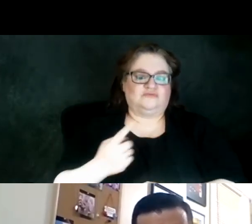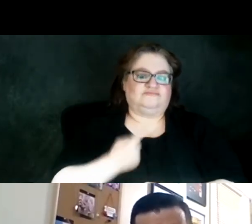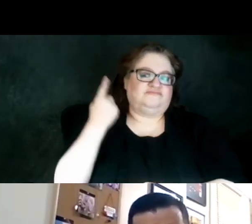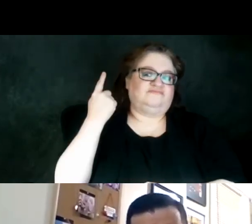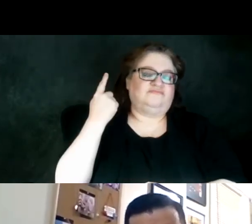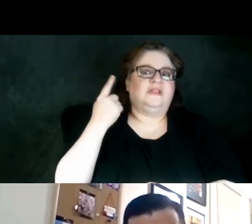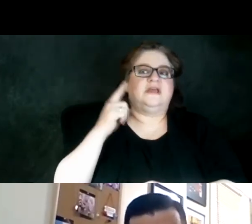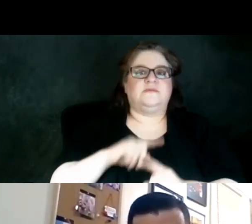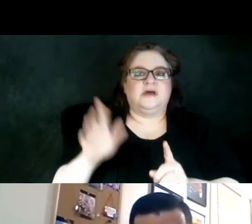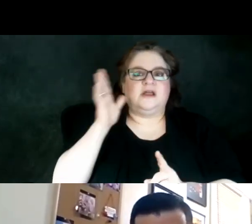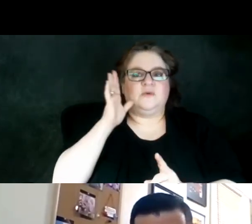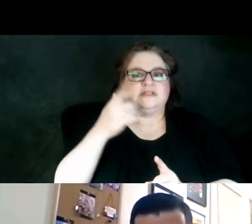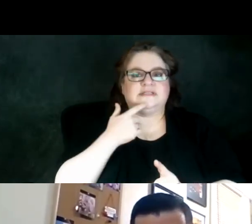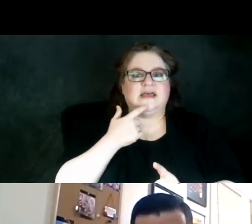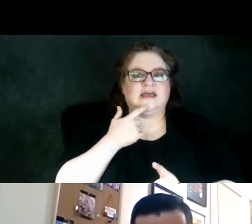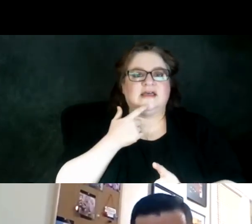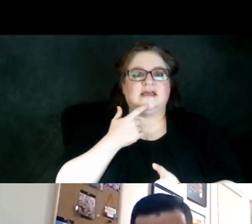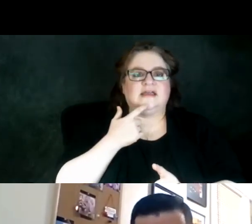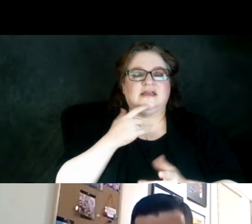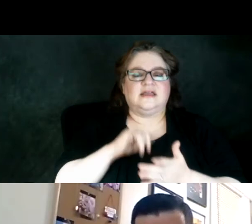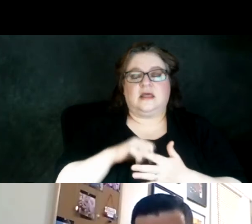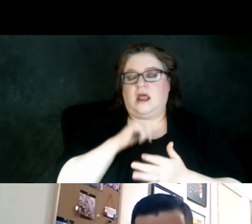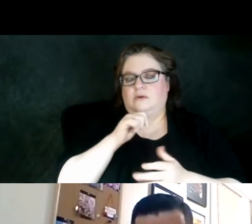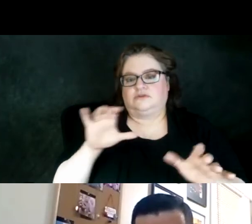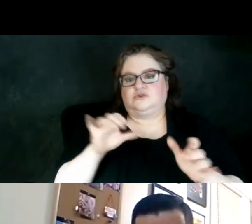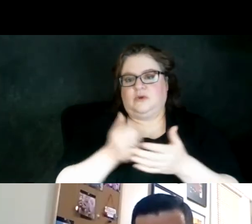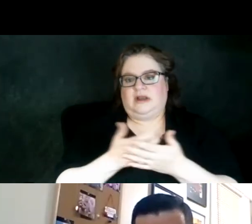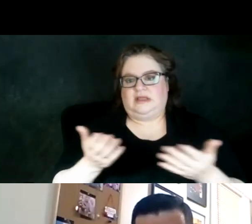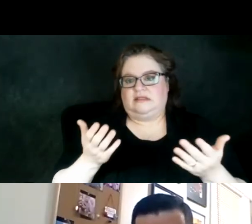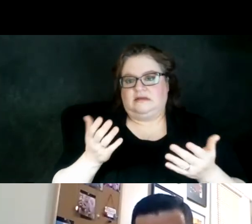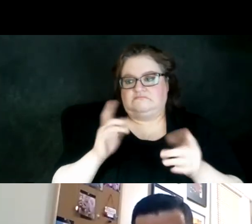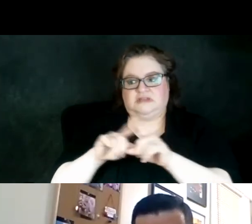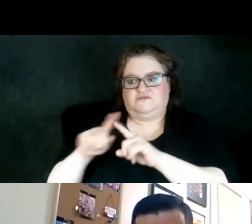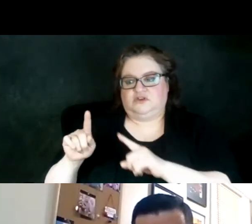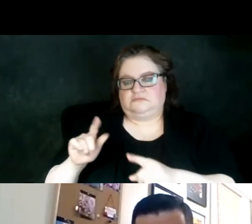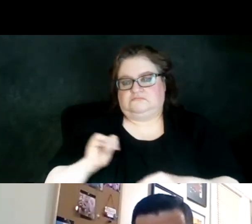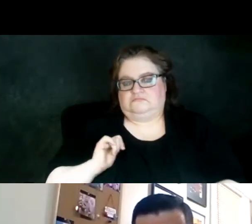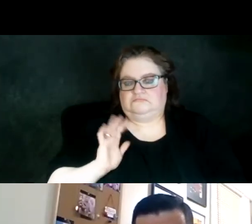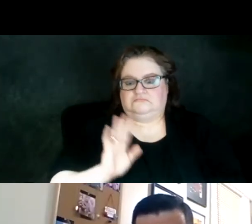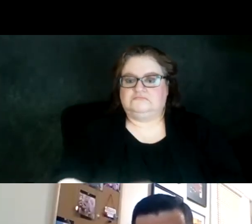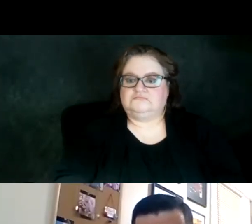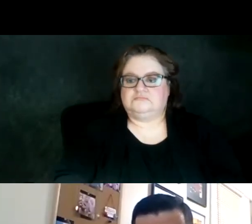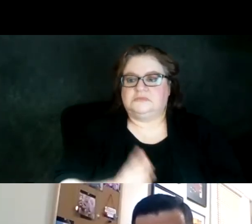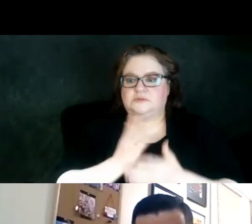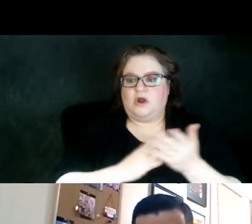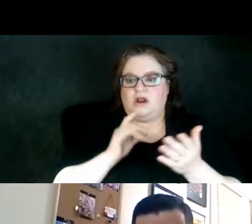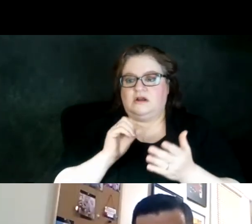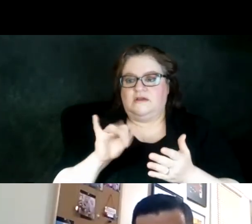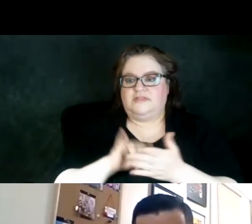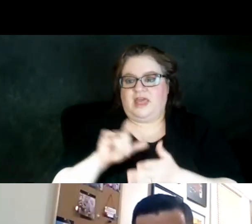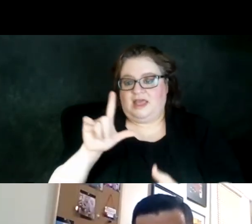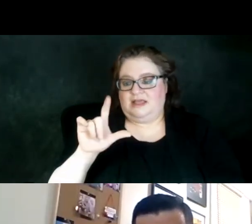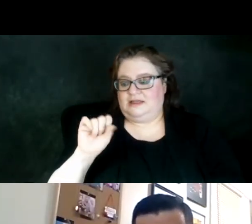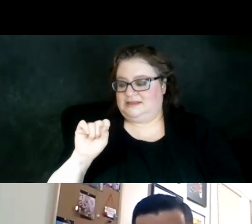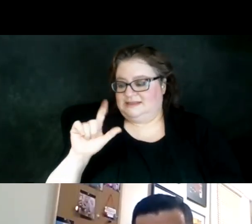But I will say that I would not do anything differently. As part of that slate, I